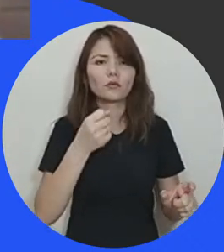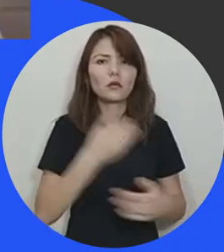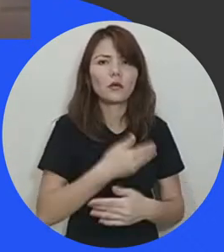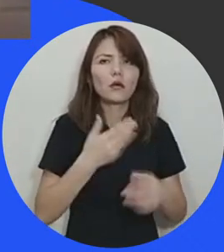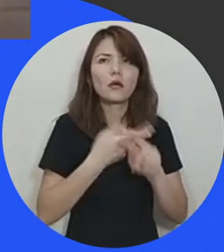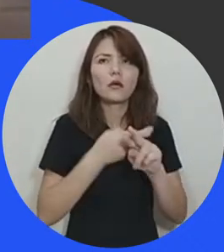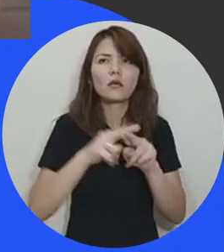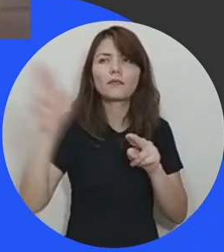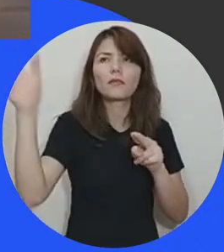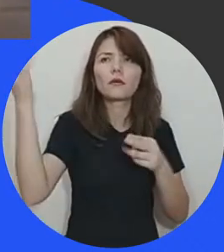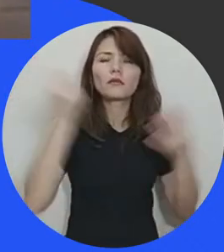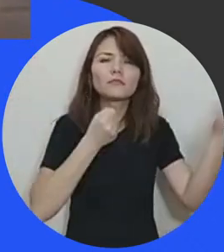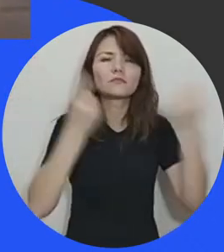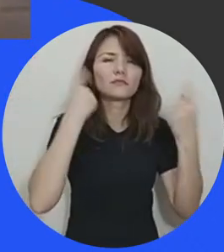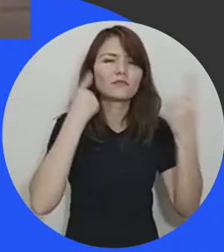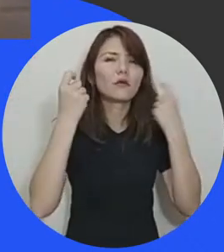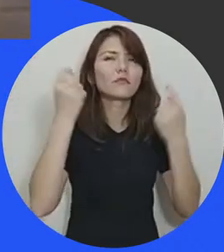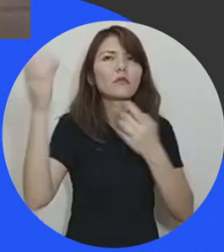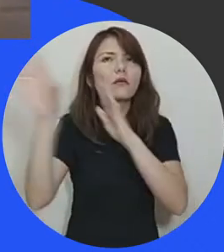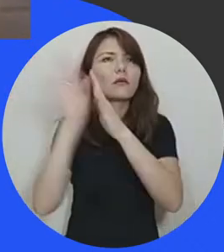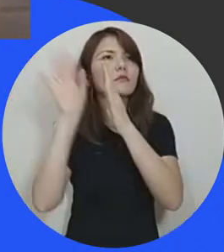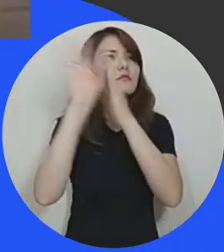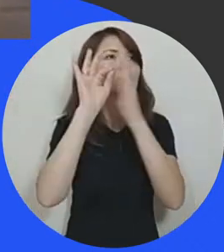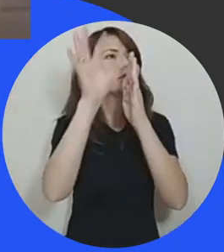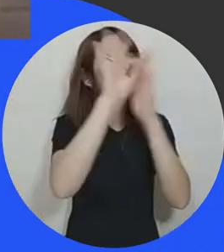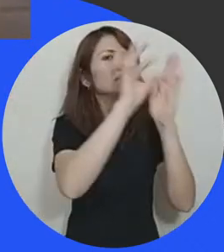to analyze it is really, really difficult.